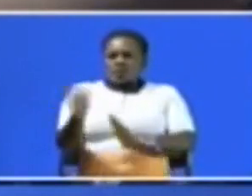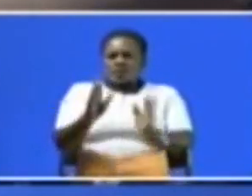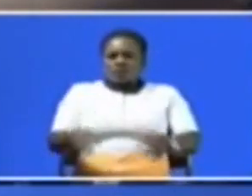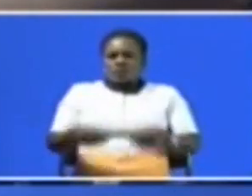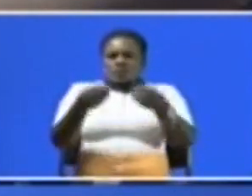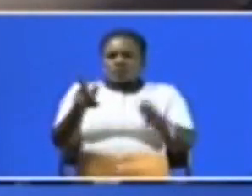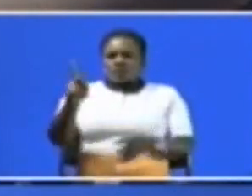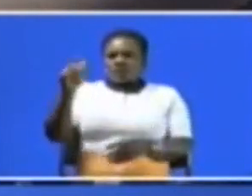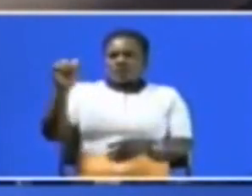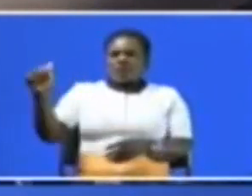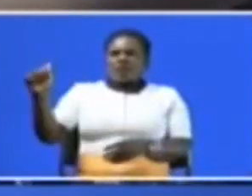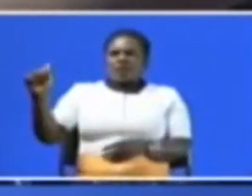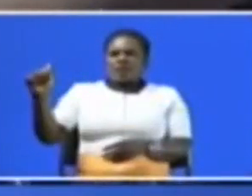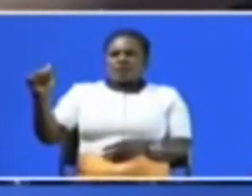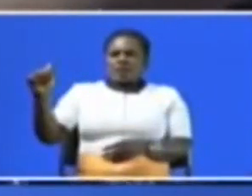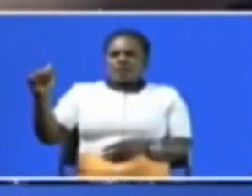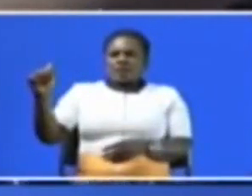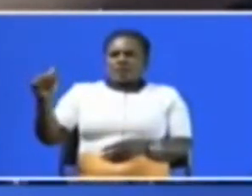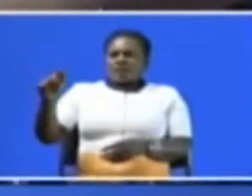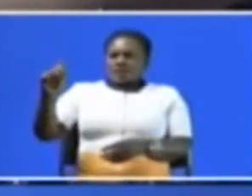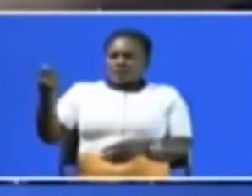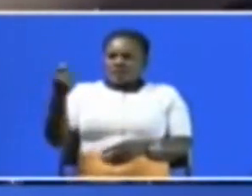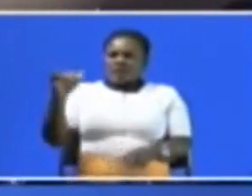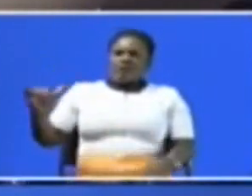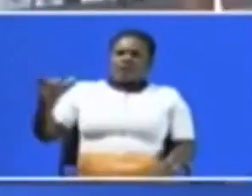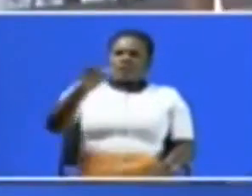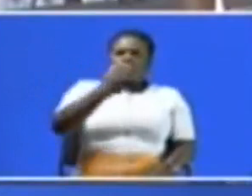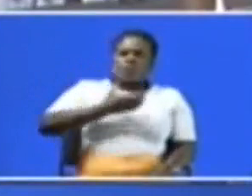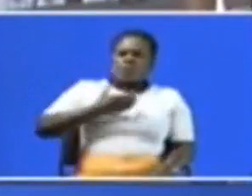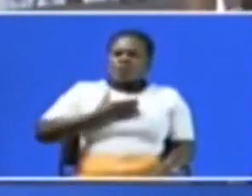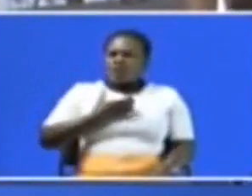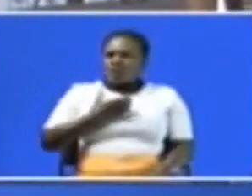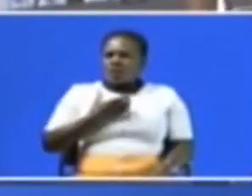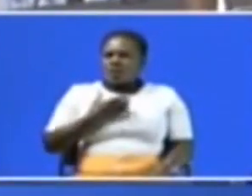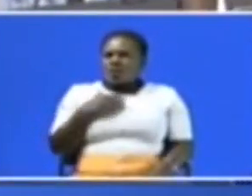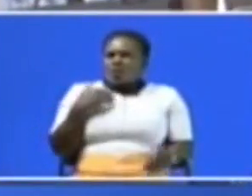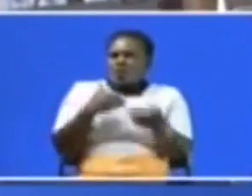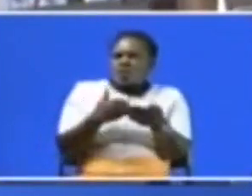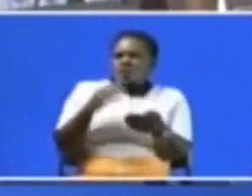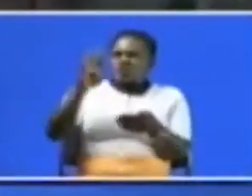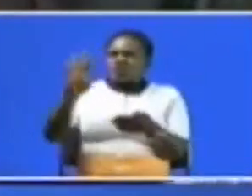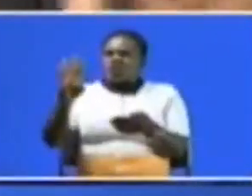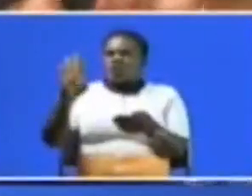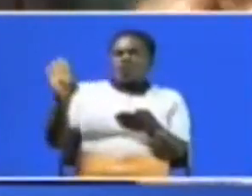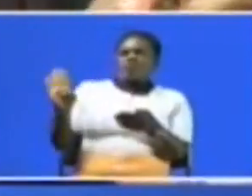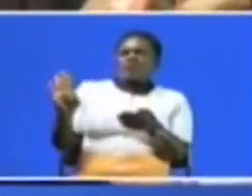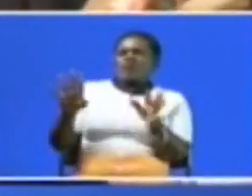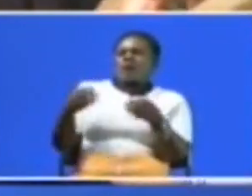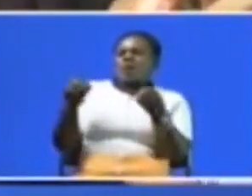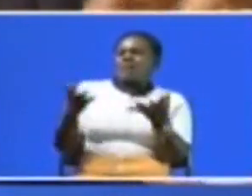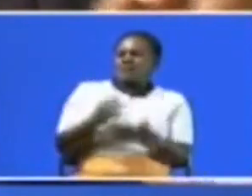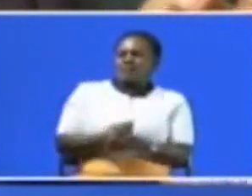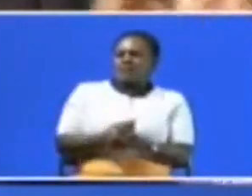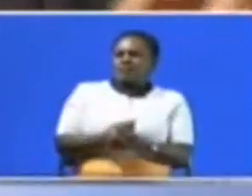to hand over JKIA to the national carrier, given that Kenya Airways owes Kenya Airports Authority nearly 4 billion shillings. How